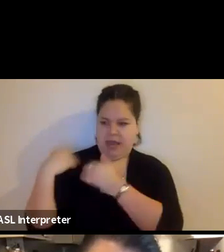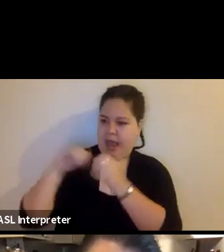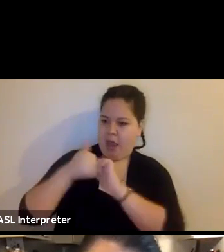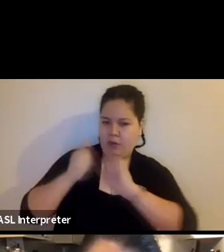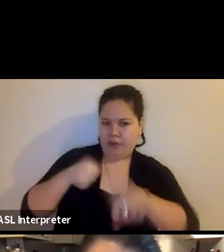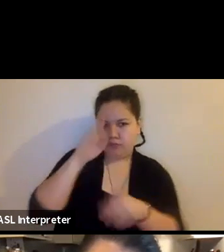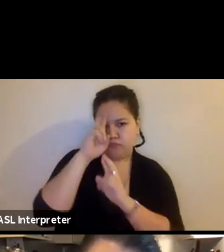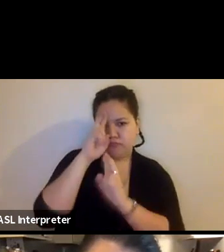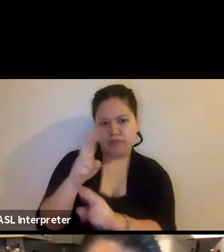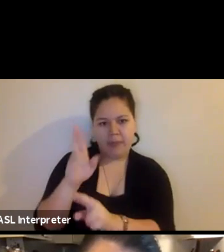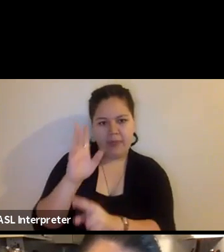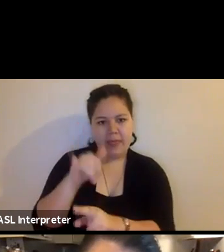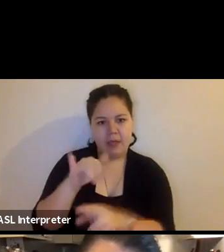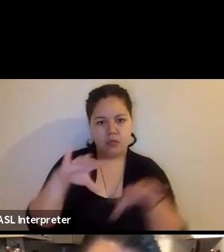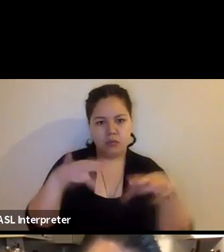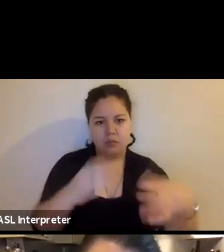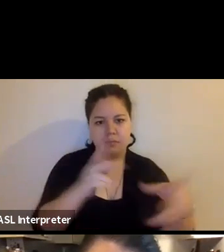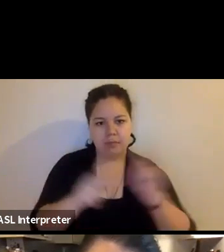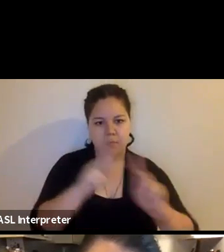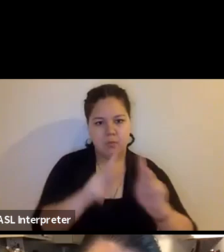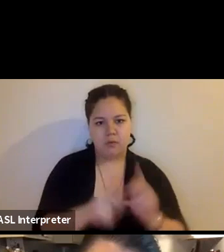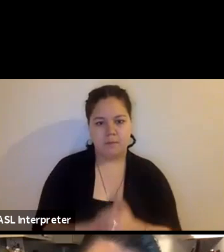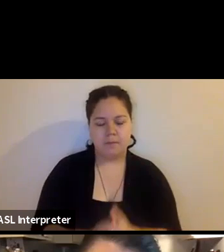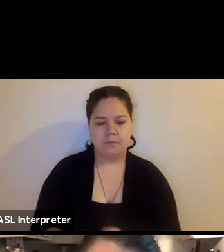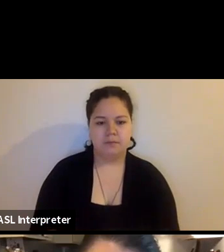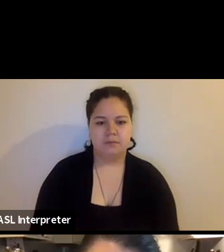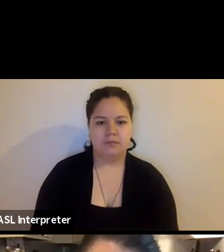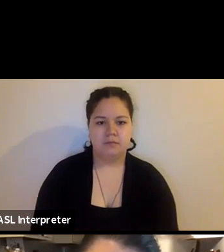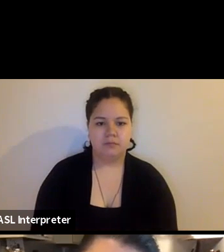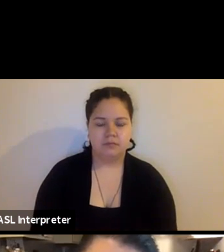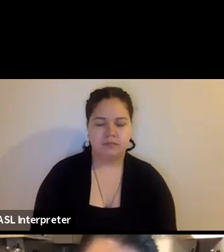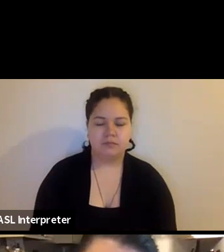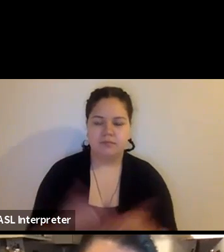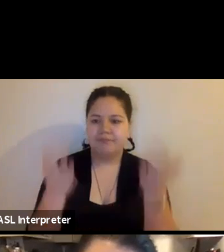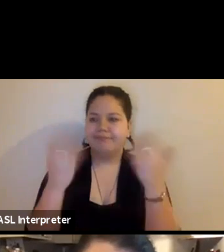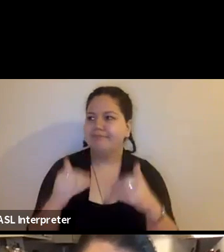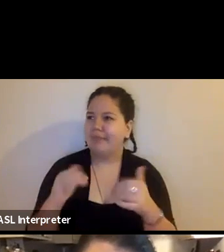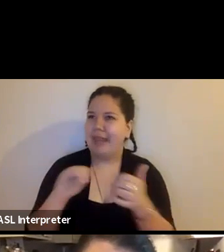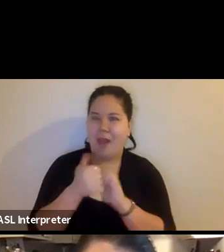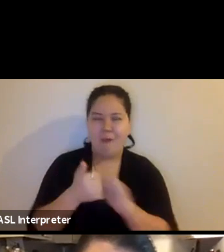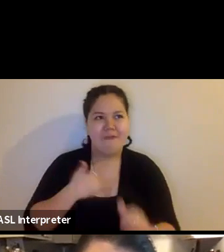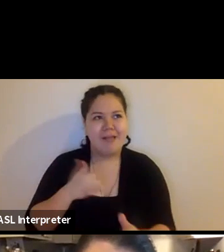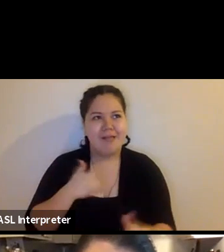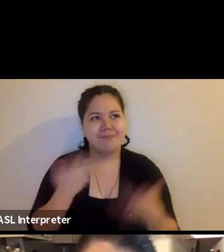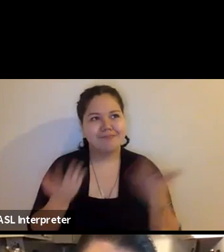within this story? How am I?